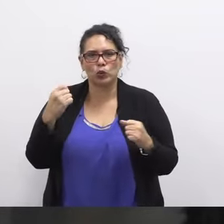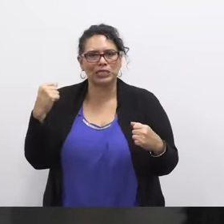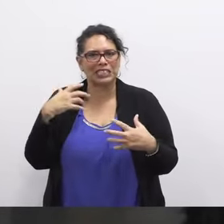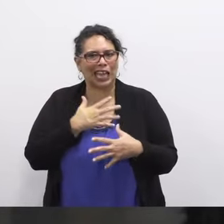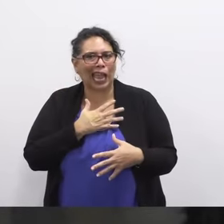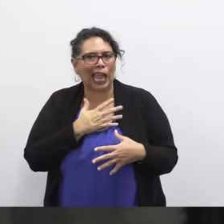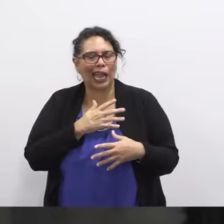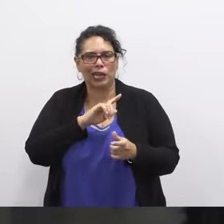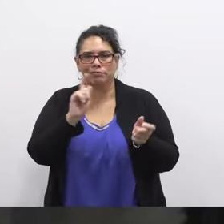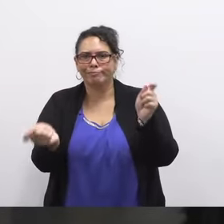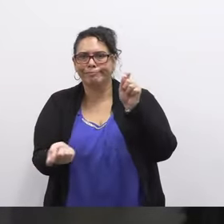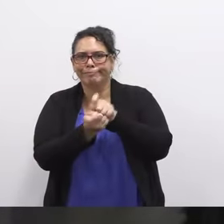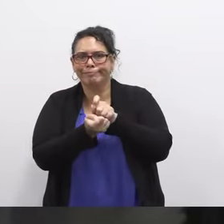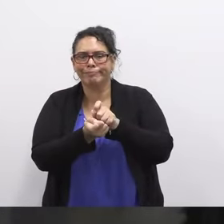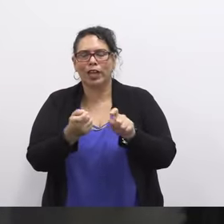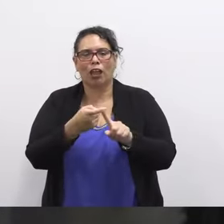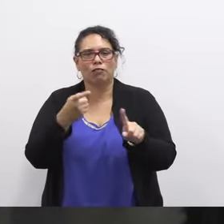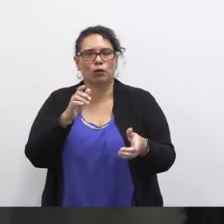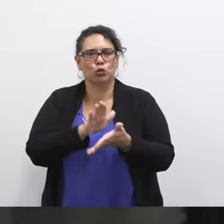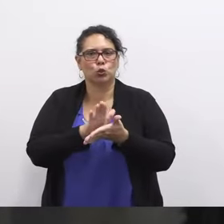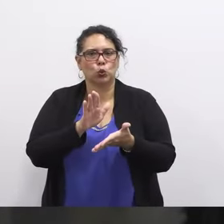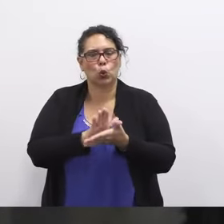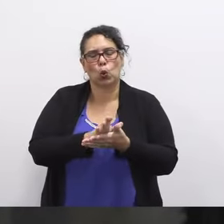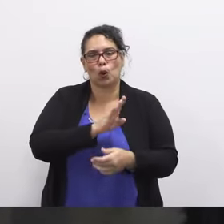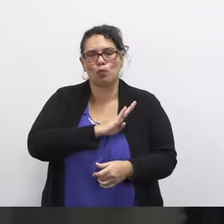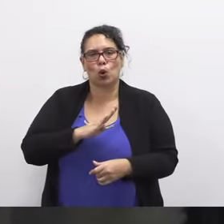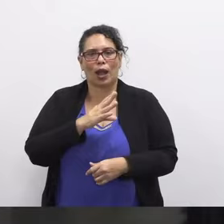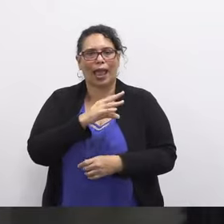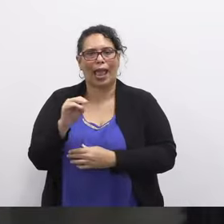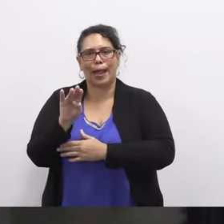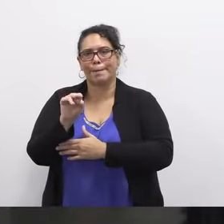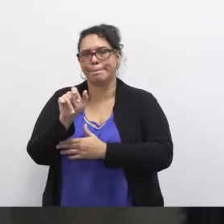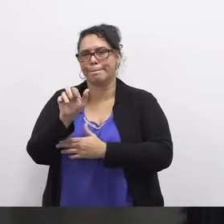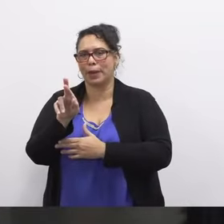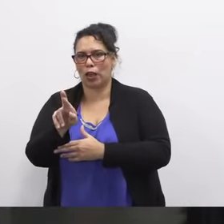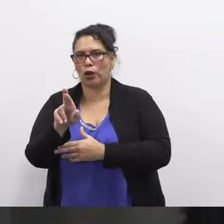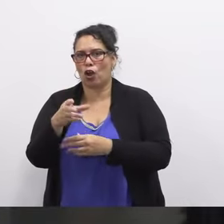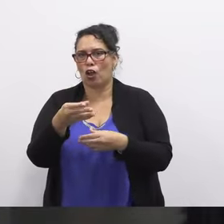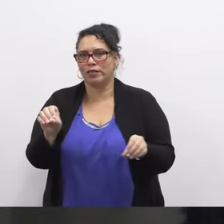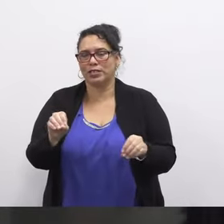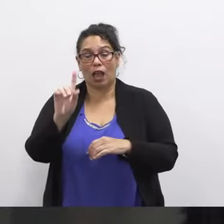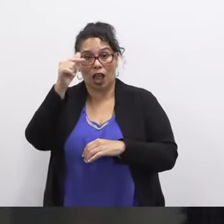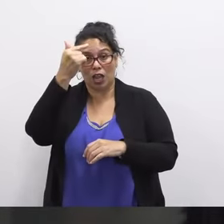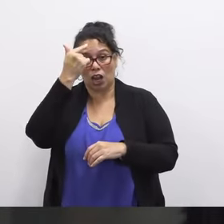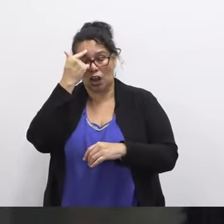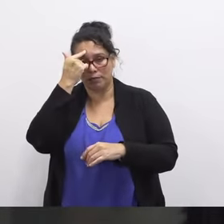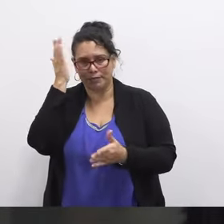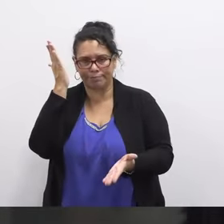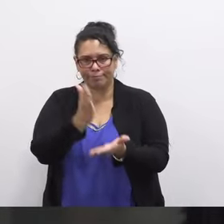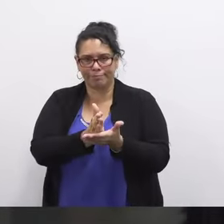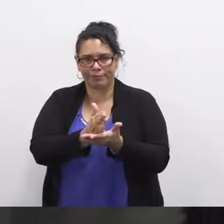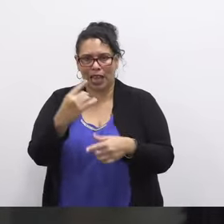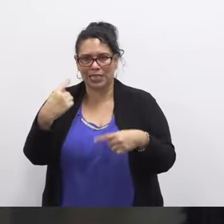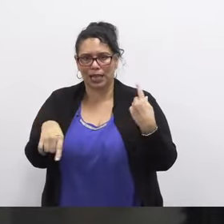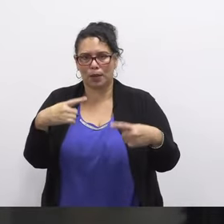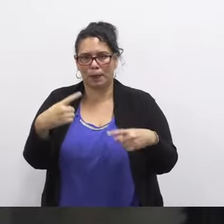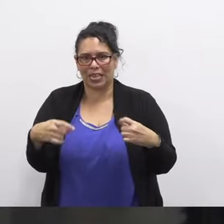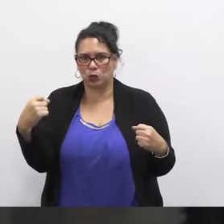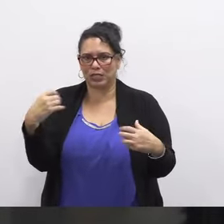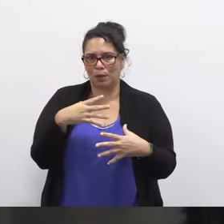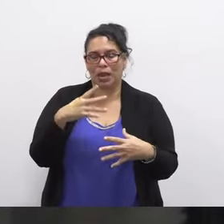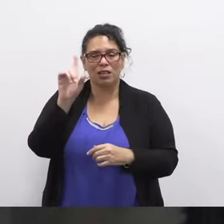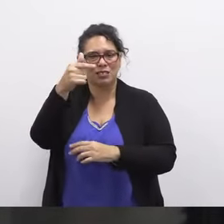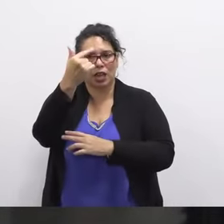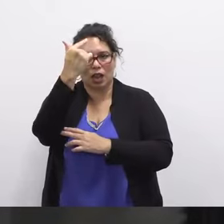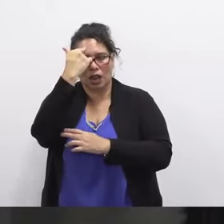scared of retaliation from the school board and the mayor's office. A government that shuts down debate by way of intimidation is a